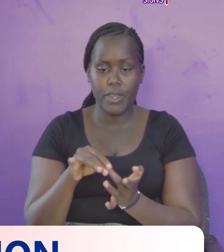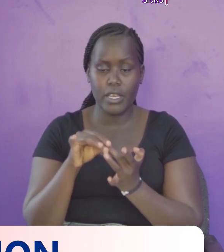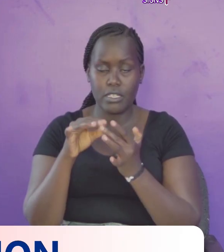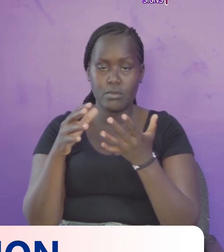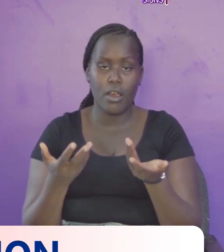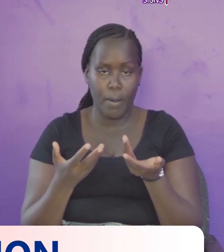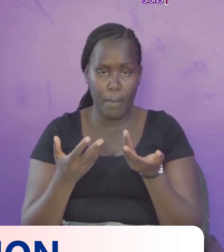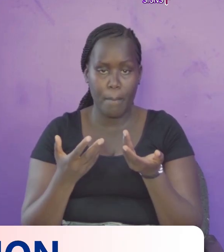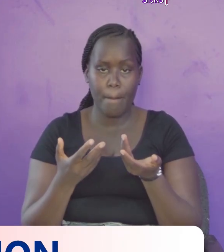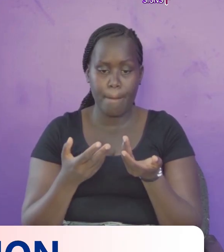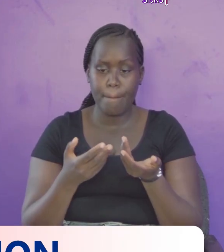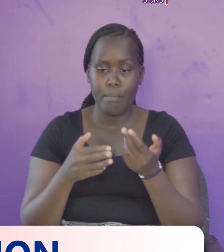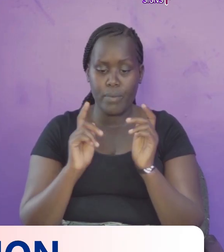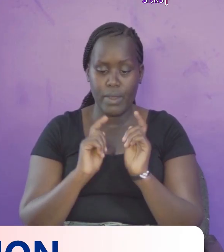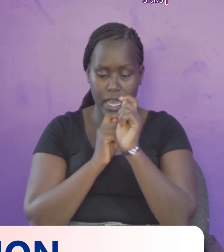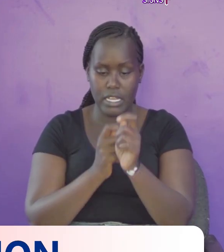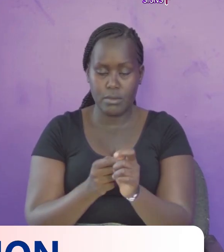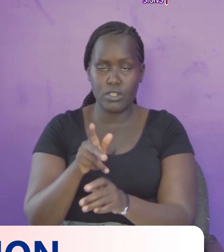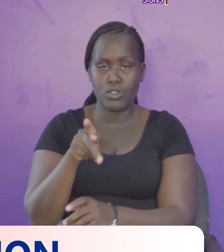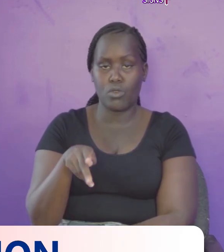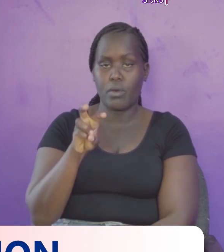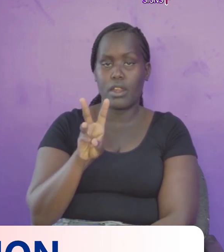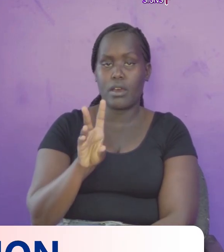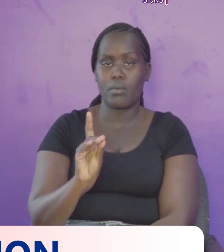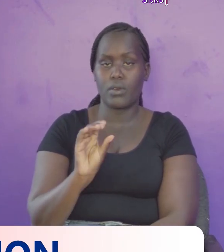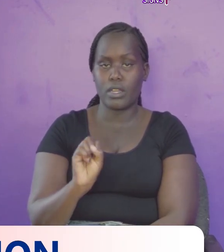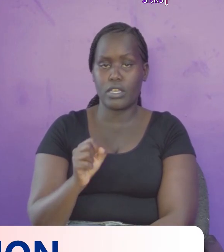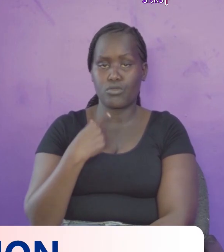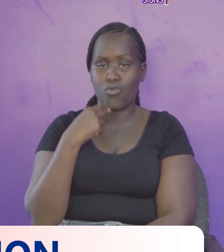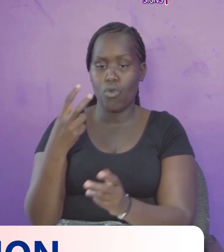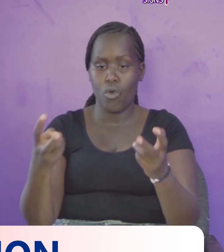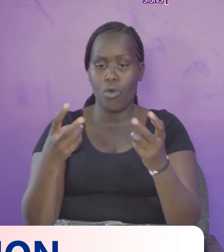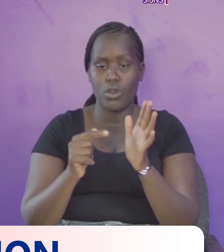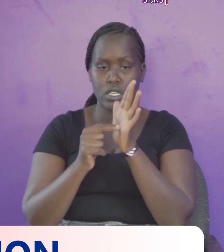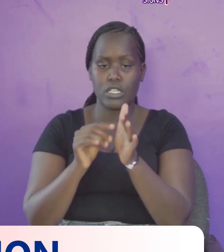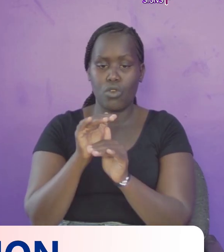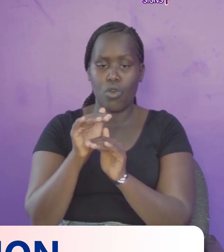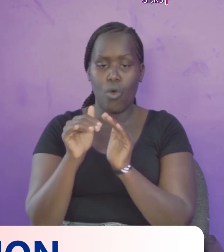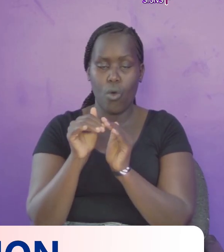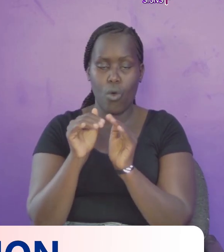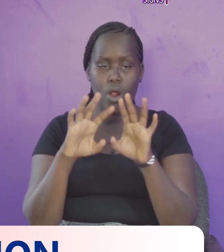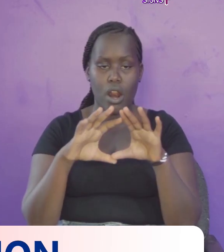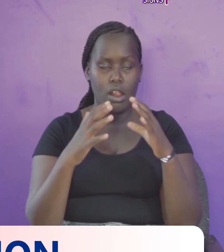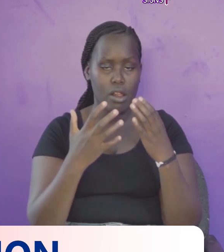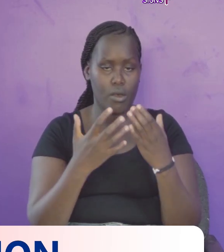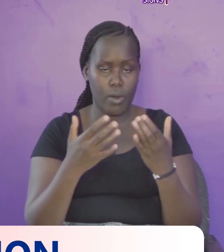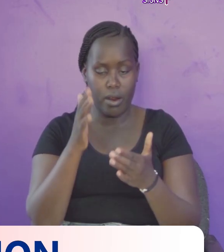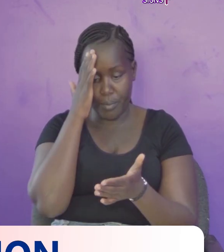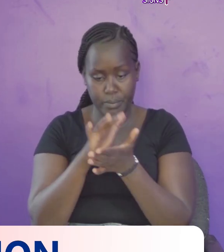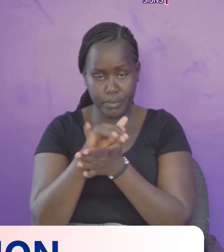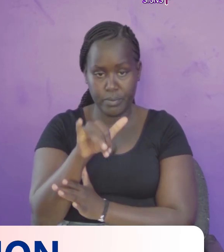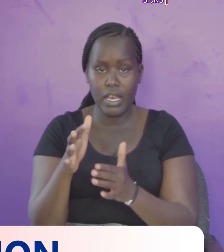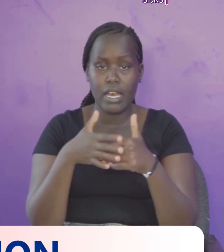especially in respect to PWDs that are watching this show all around the world. Can you believe it?